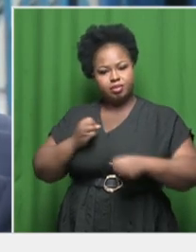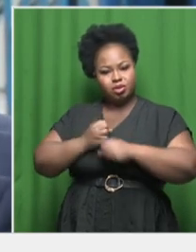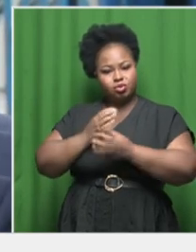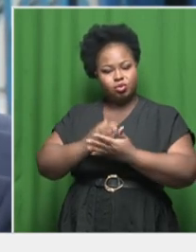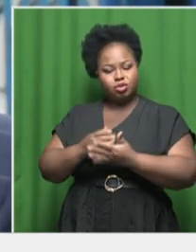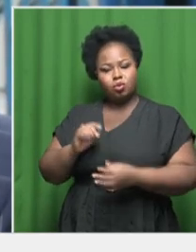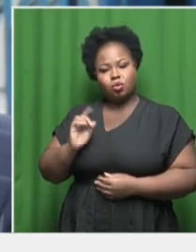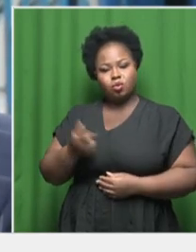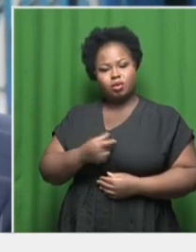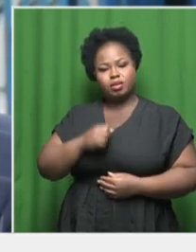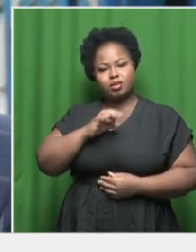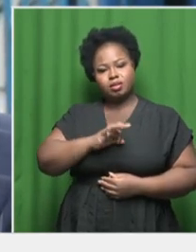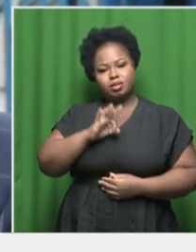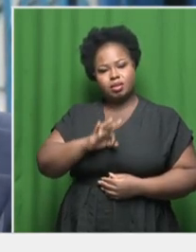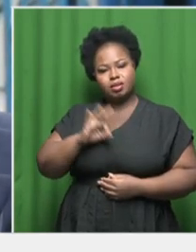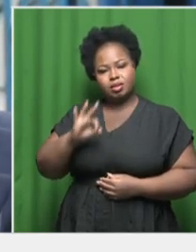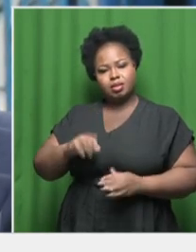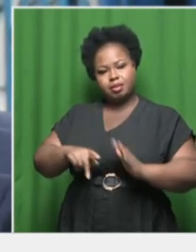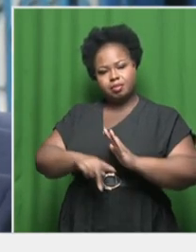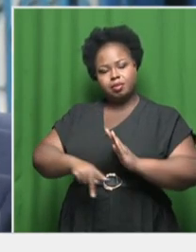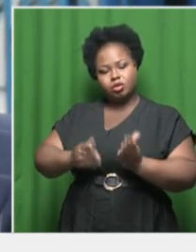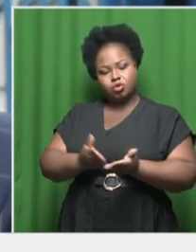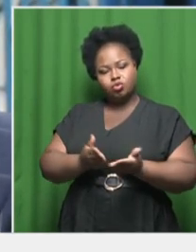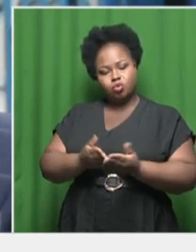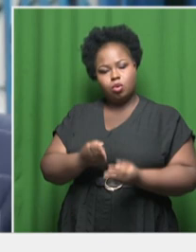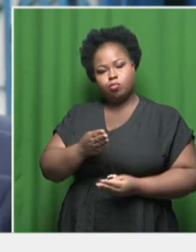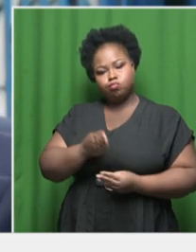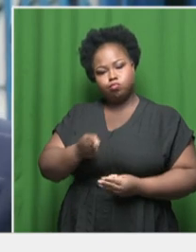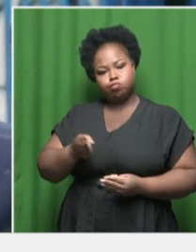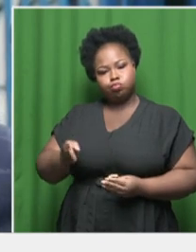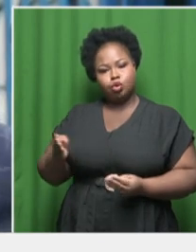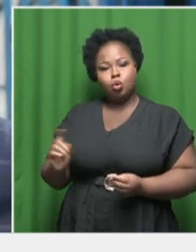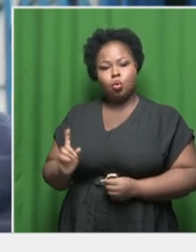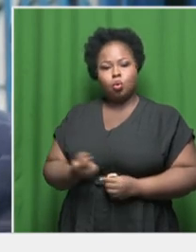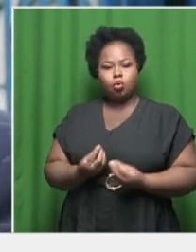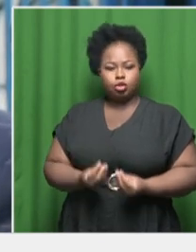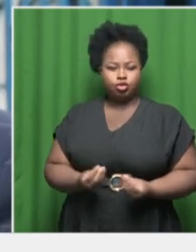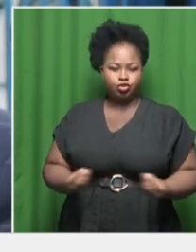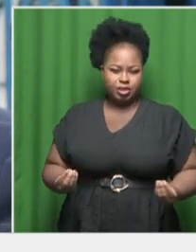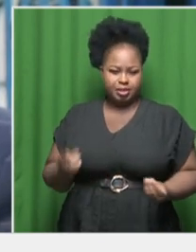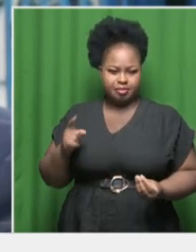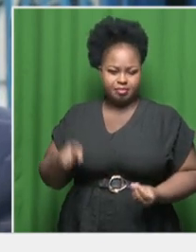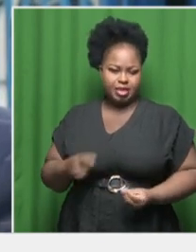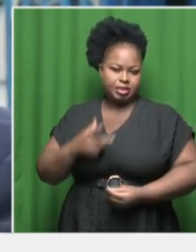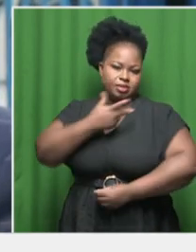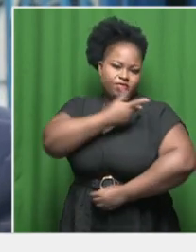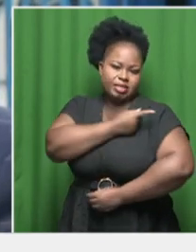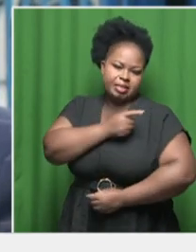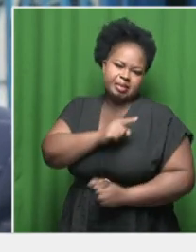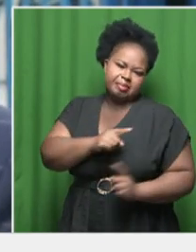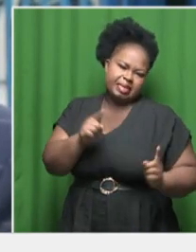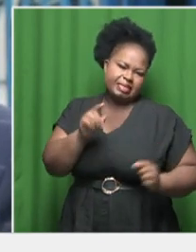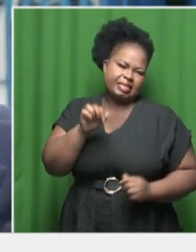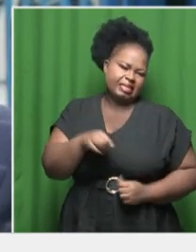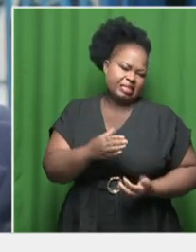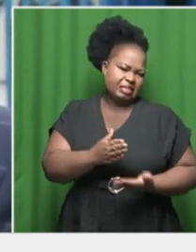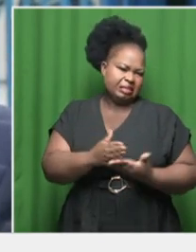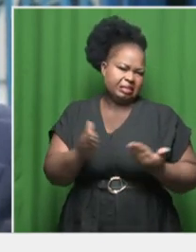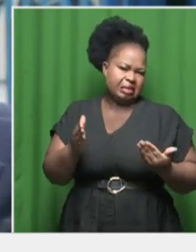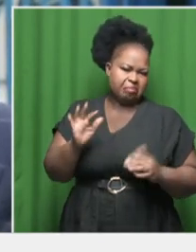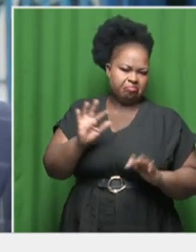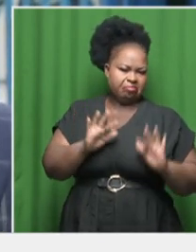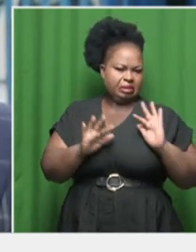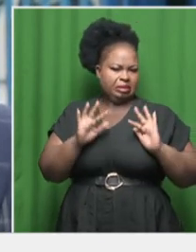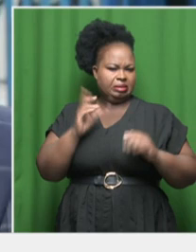our 333 primary schools are being attended to all the children in that issue. Of course, we've got a little bit of a hesitancy in the